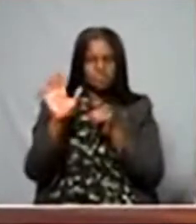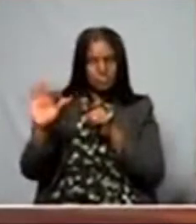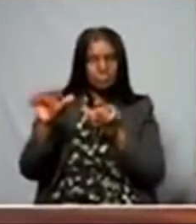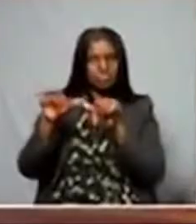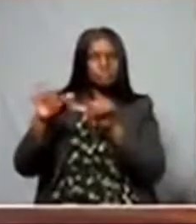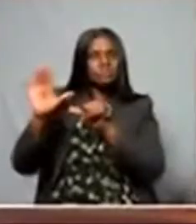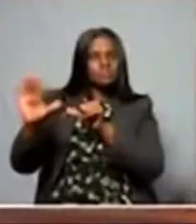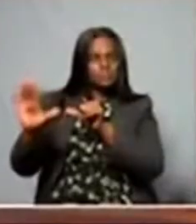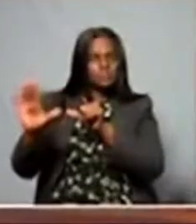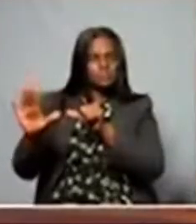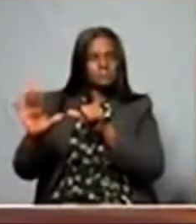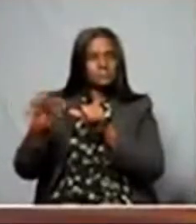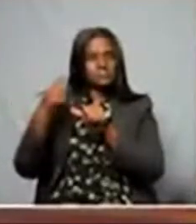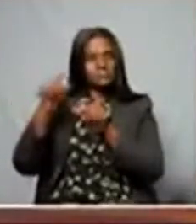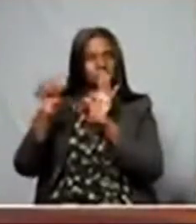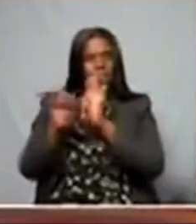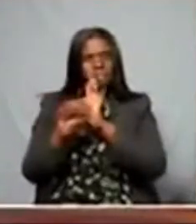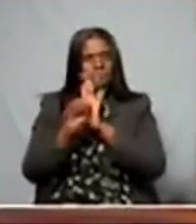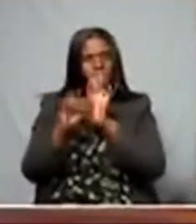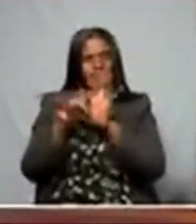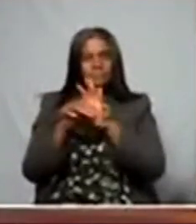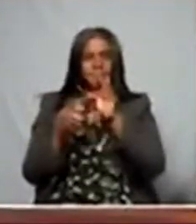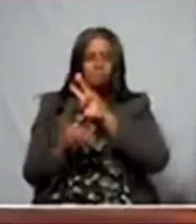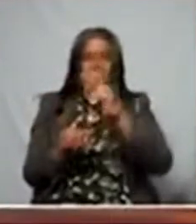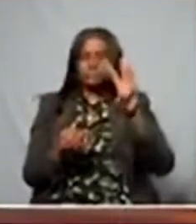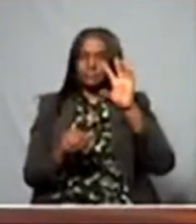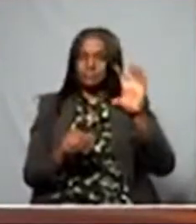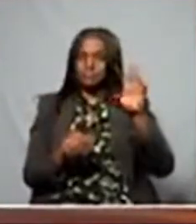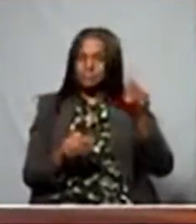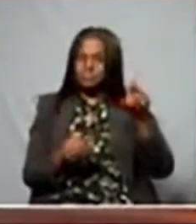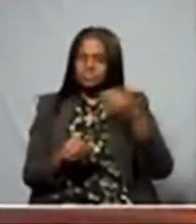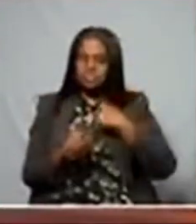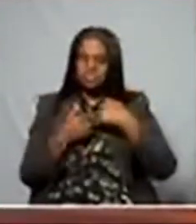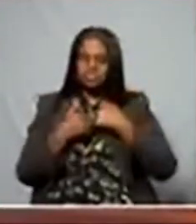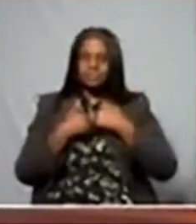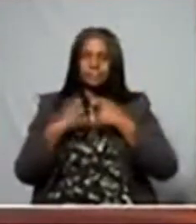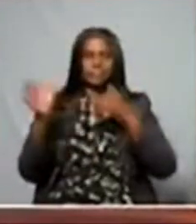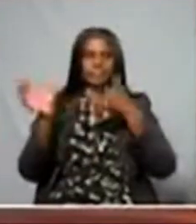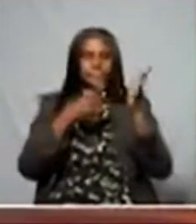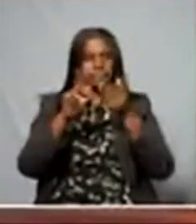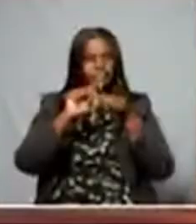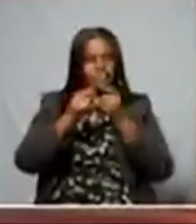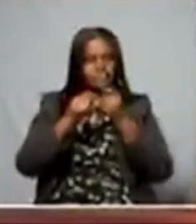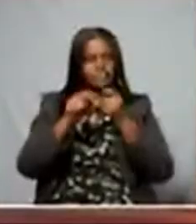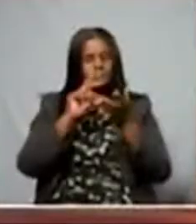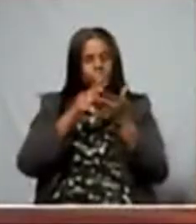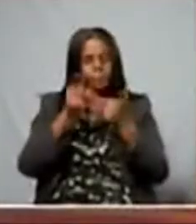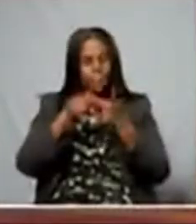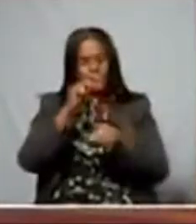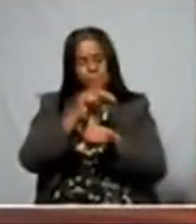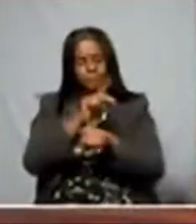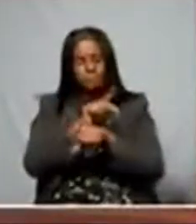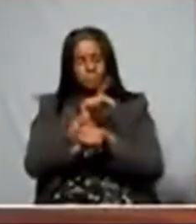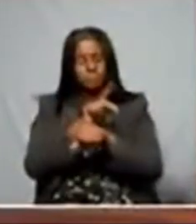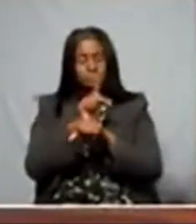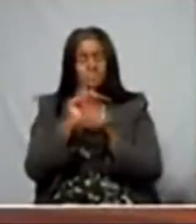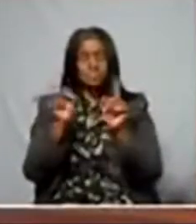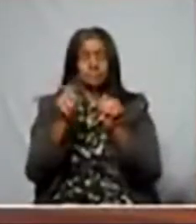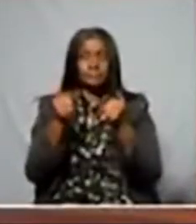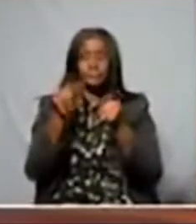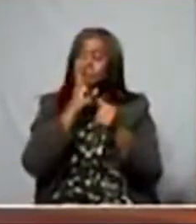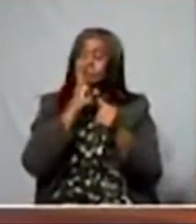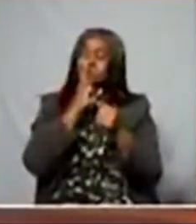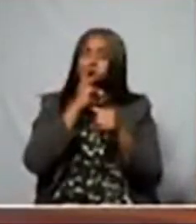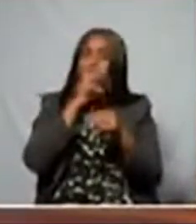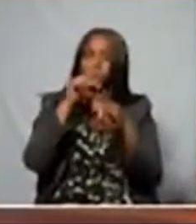going on. For example, in Western Province, we have the Climate Change Adaptation Project, where boreholes